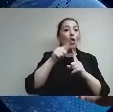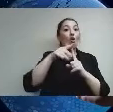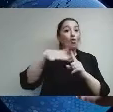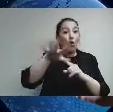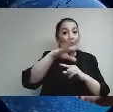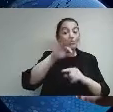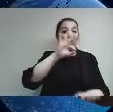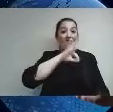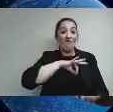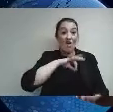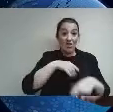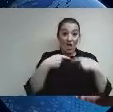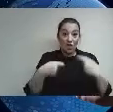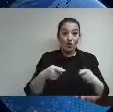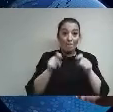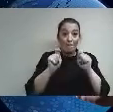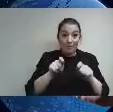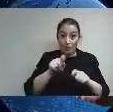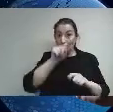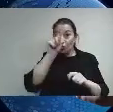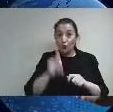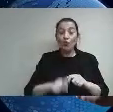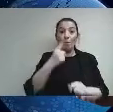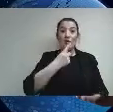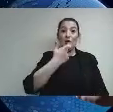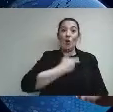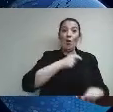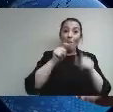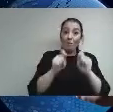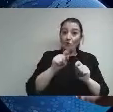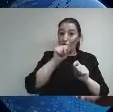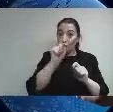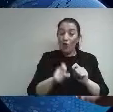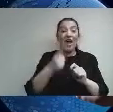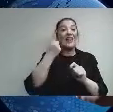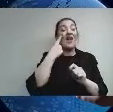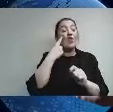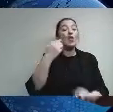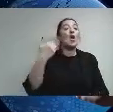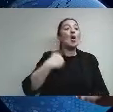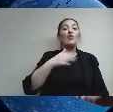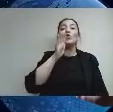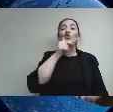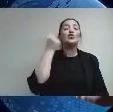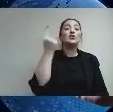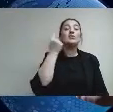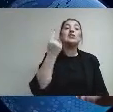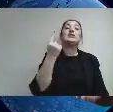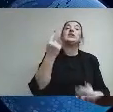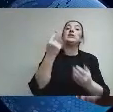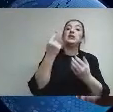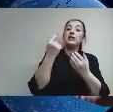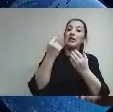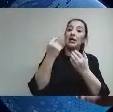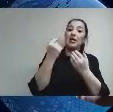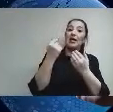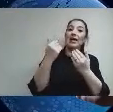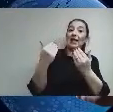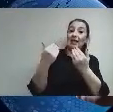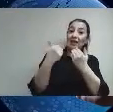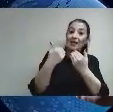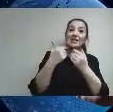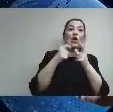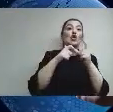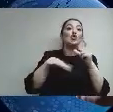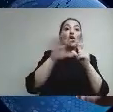in social good? There's no public support to social enterprises, right? So